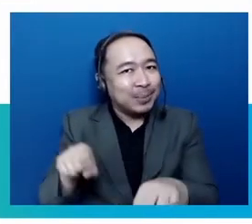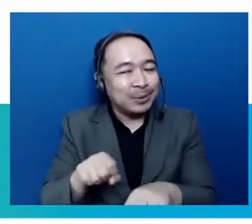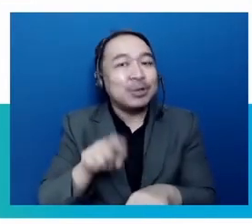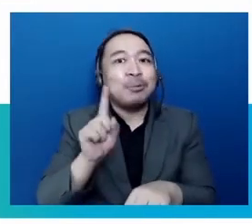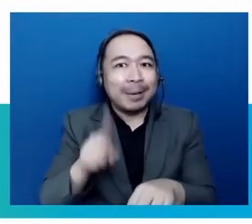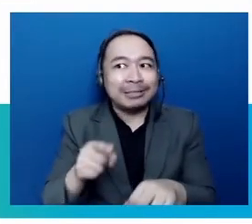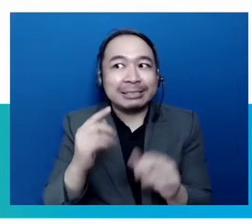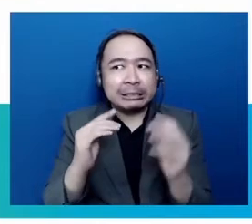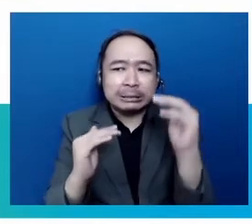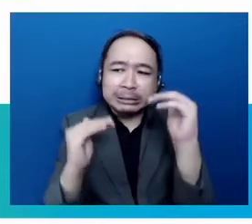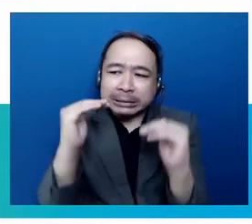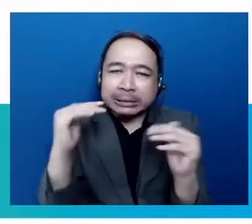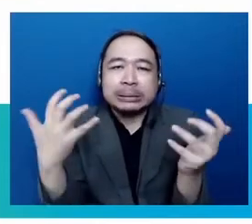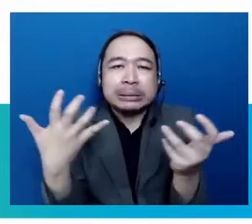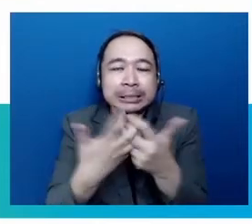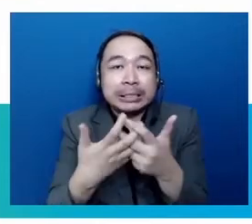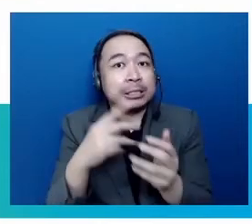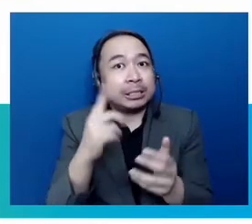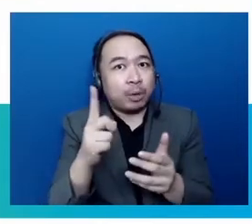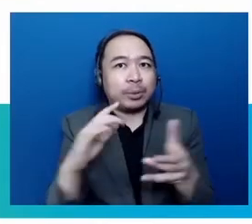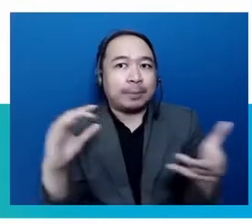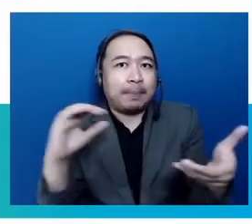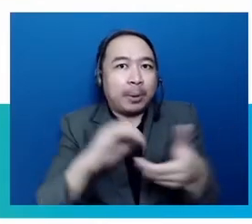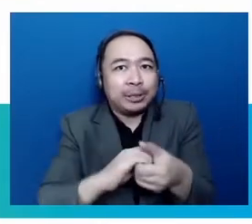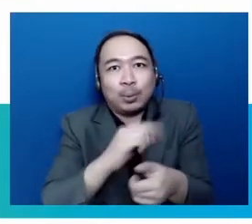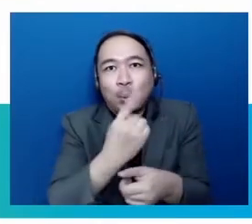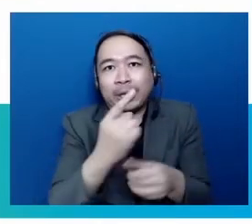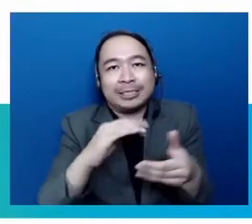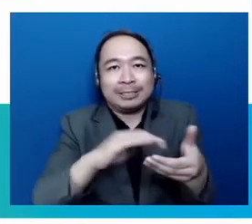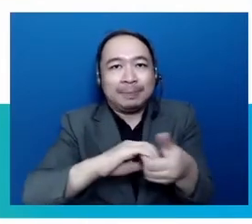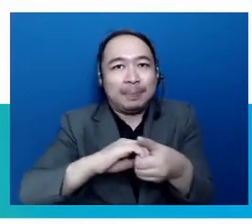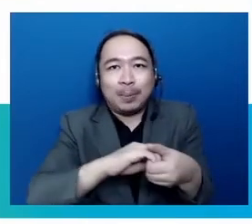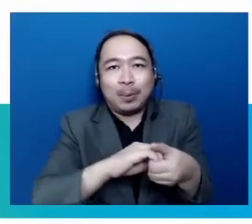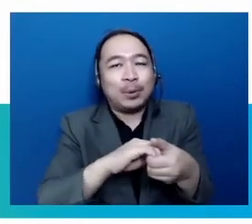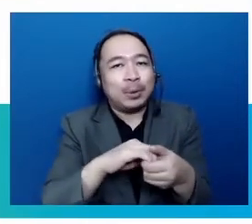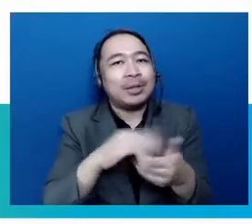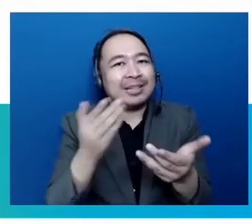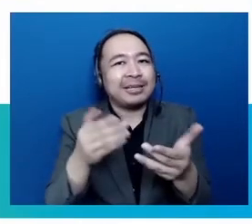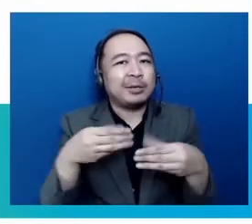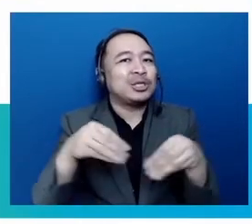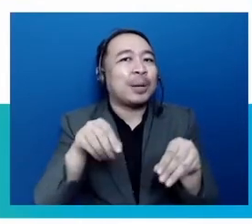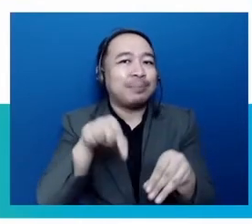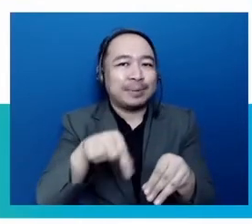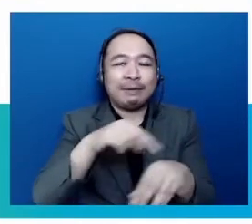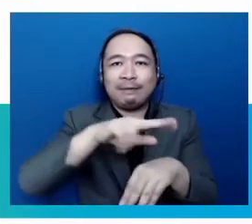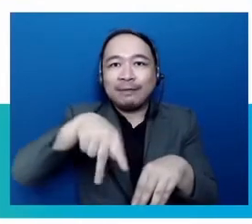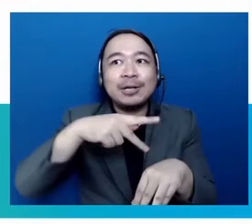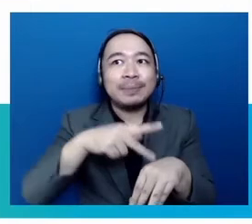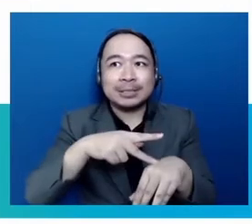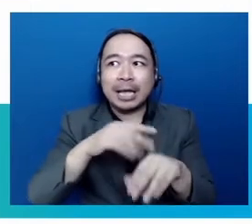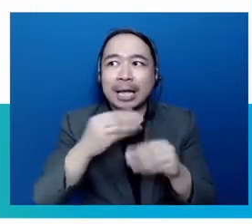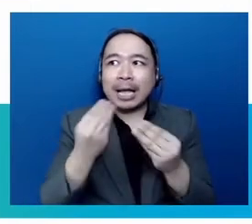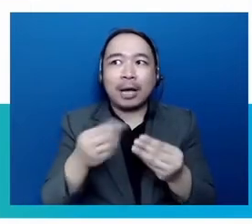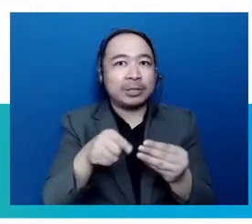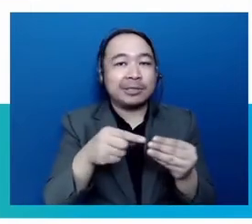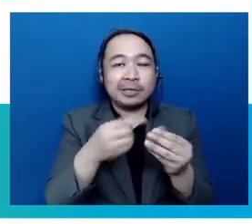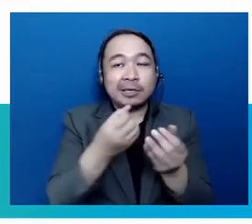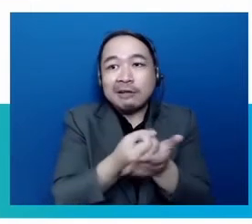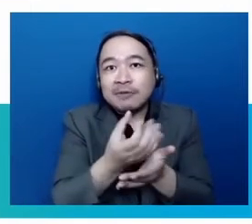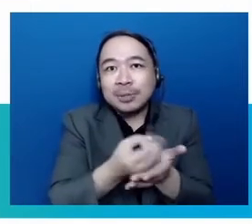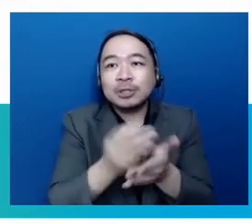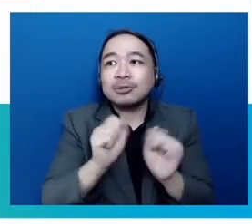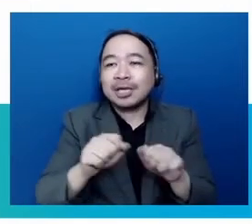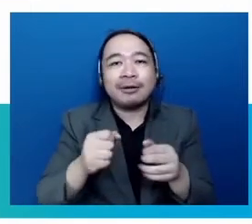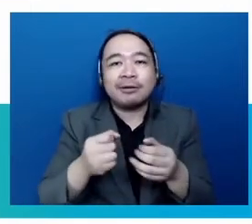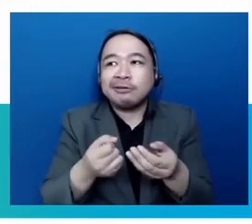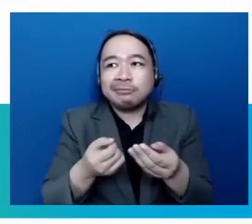malls in the Philippines so that we can make these resources publicly available in a larger, with a larger audience.